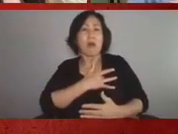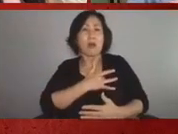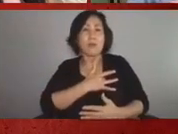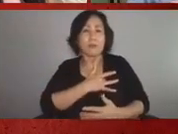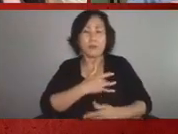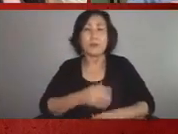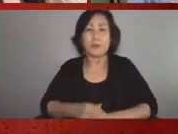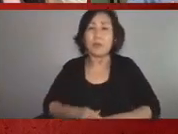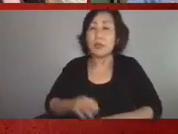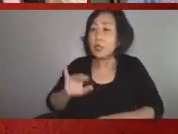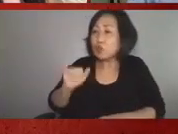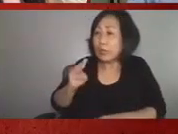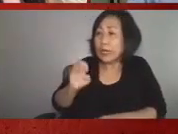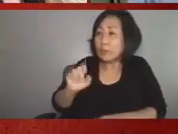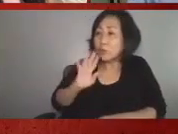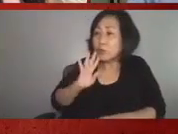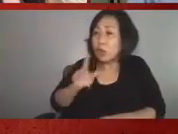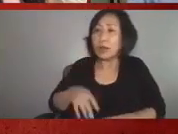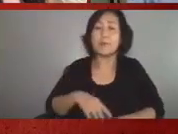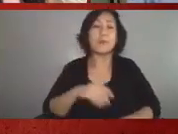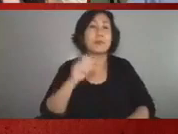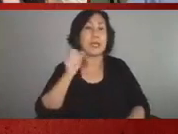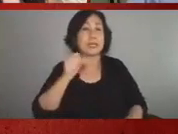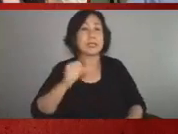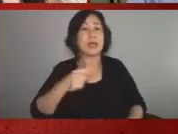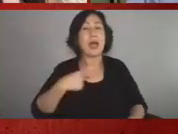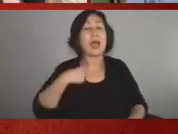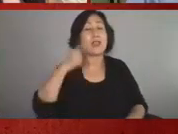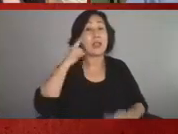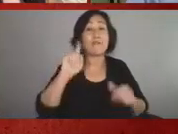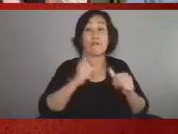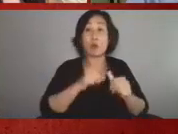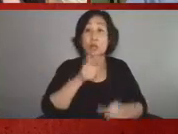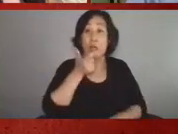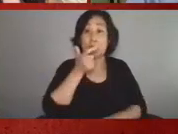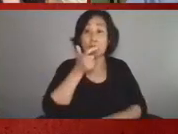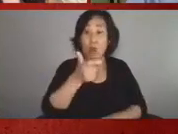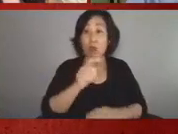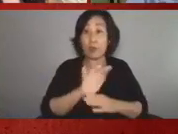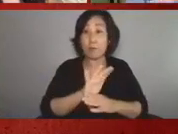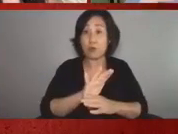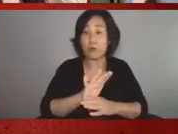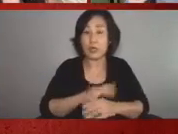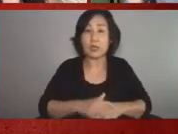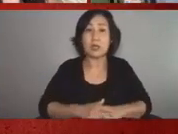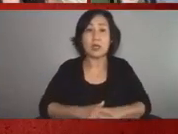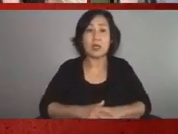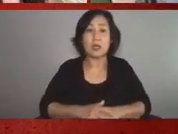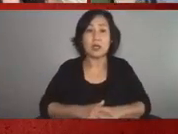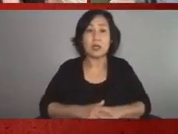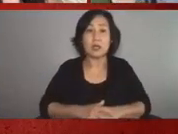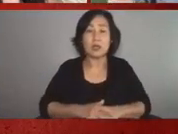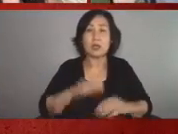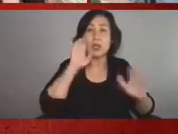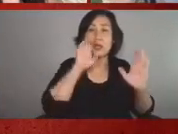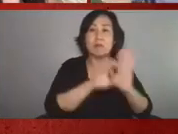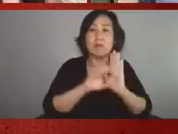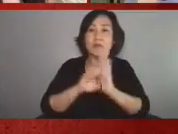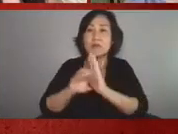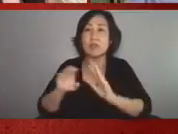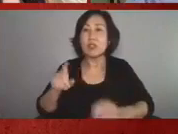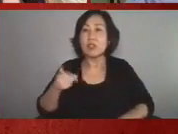wanted to say something? Yeah, I think when I first saw the film, the graphics just was